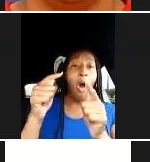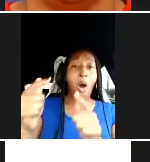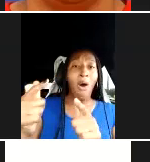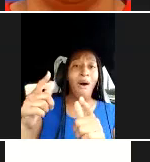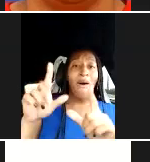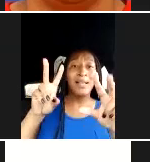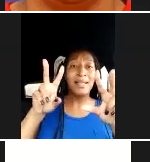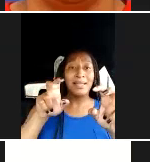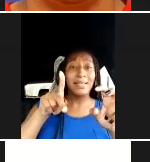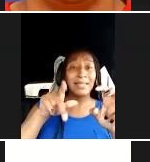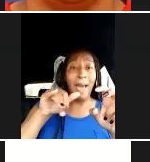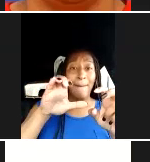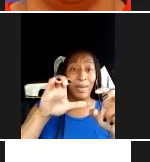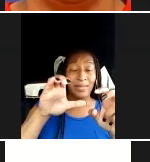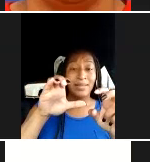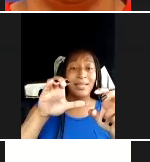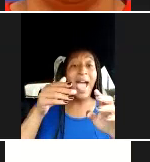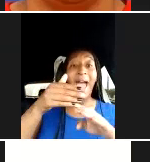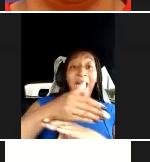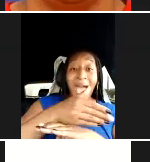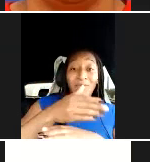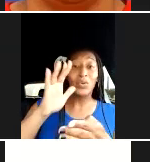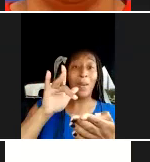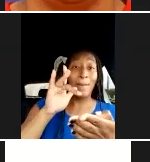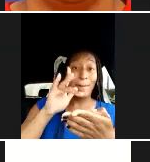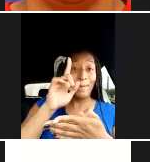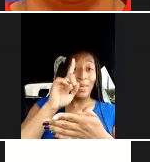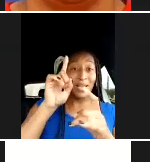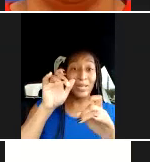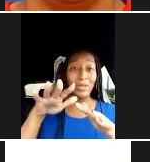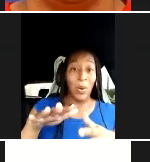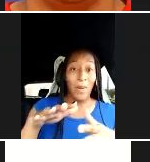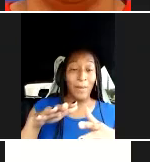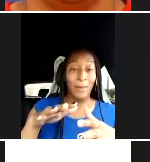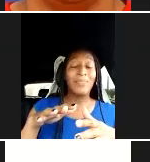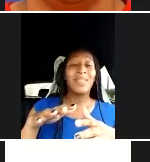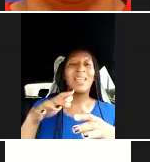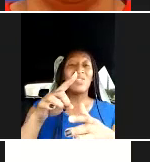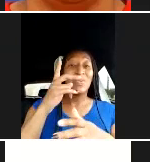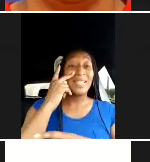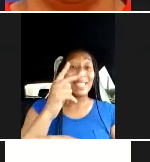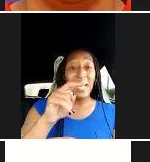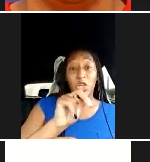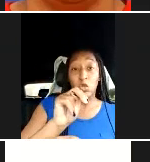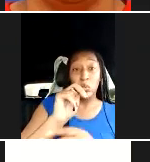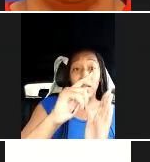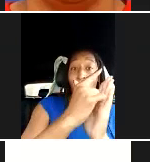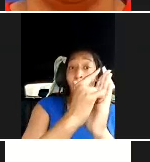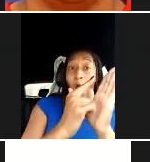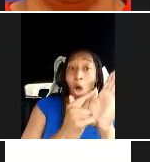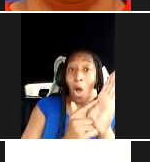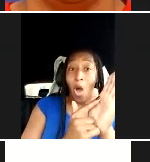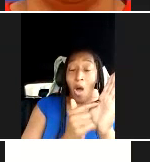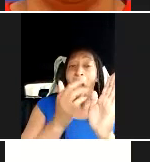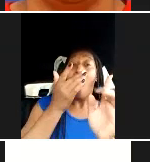midterm. So it picks up with Newton's laws and then goes forward into all of the topics that we dealt with